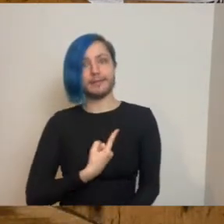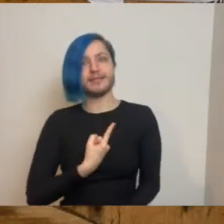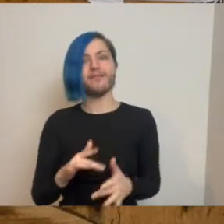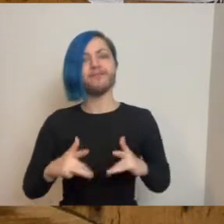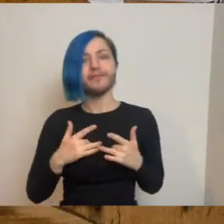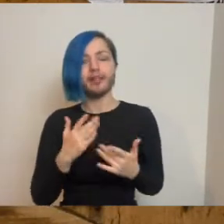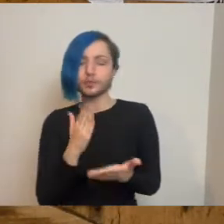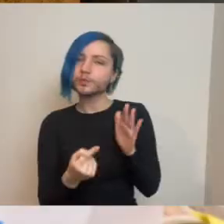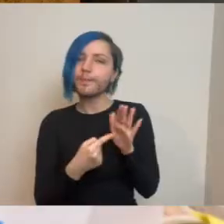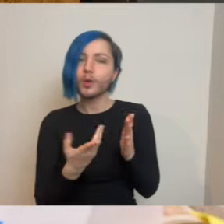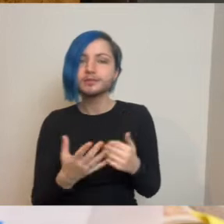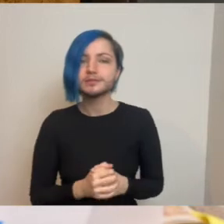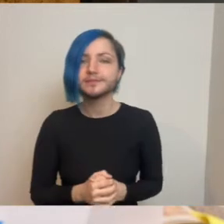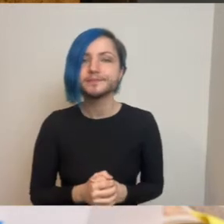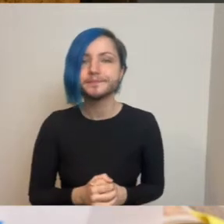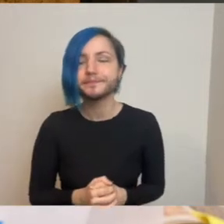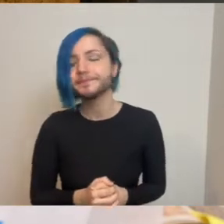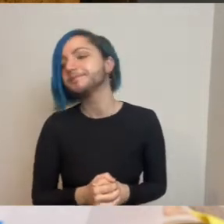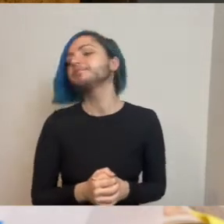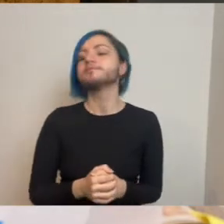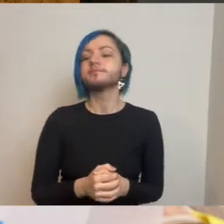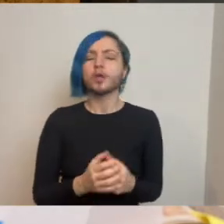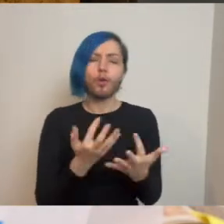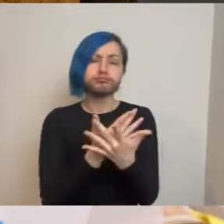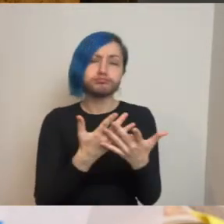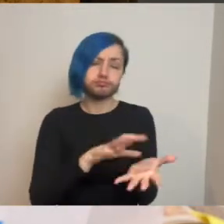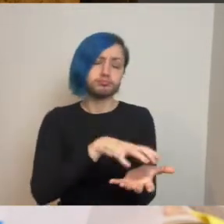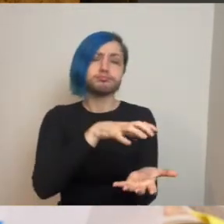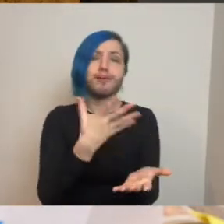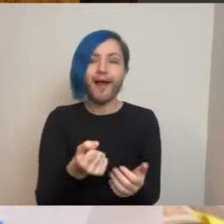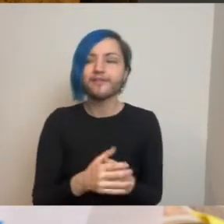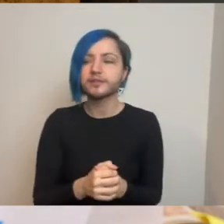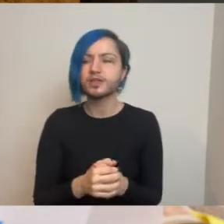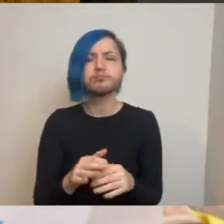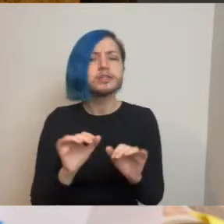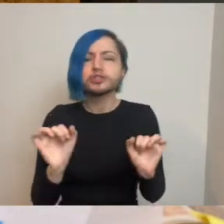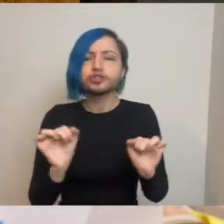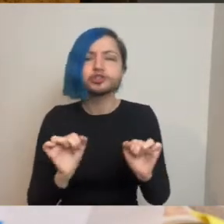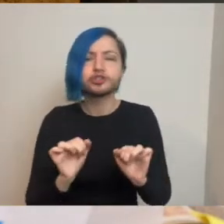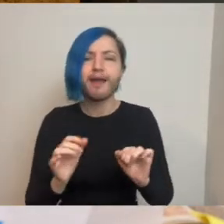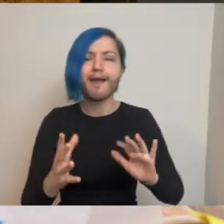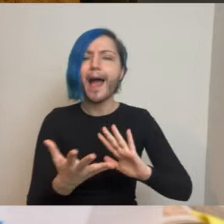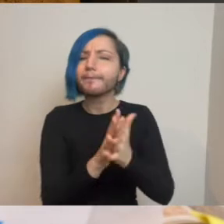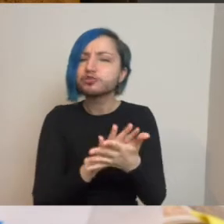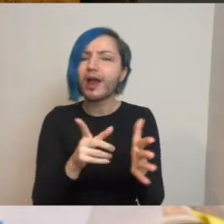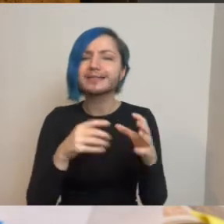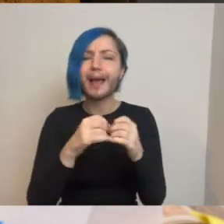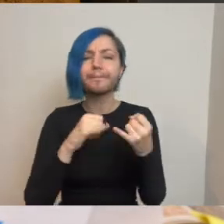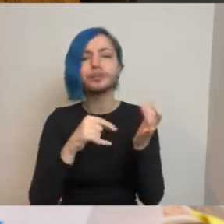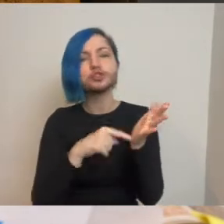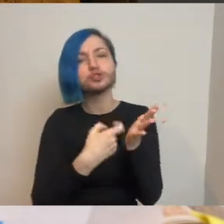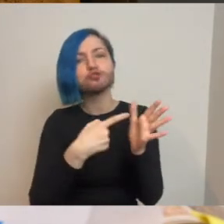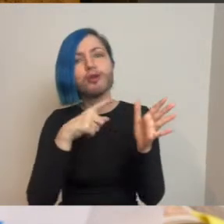got loads of these and I've sort of, it's not an abstract, it's still very much